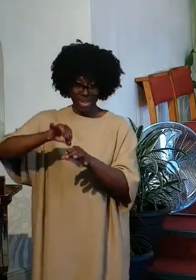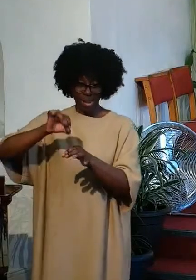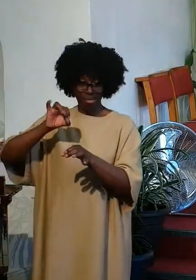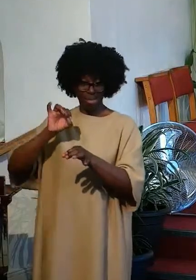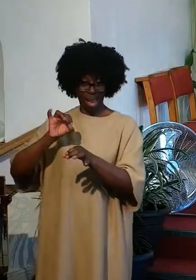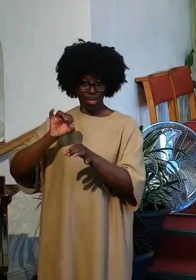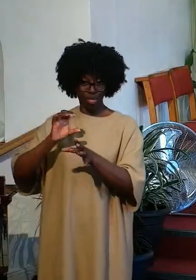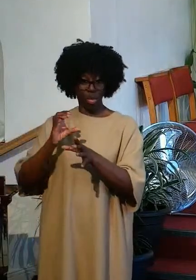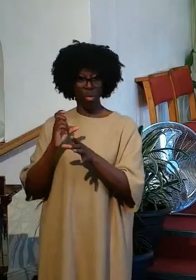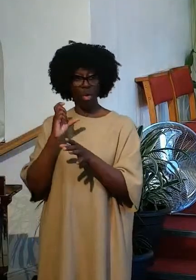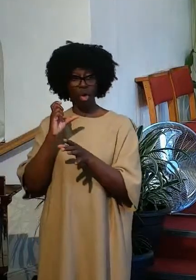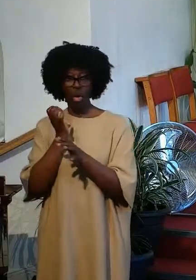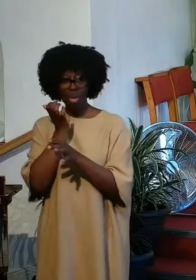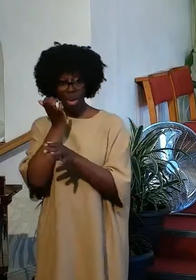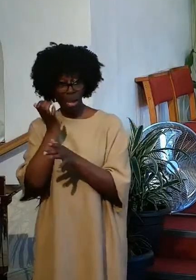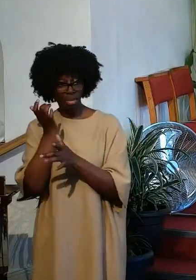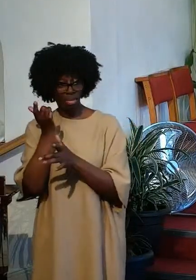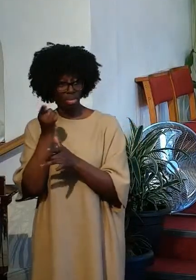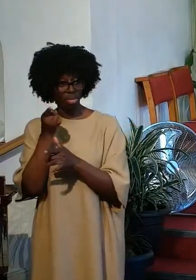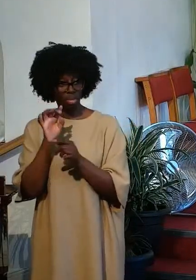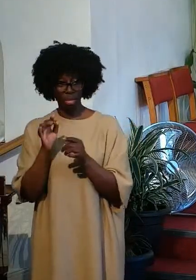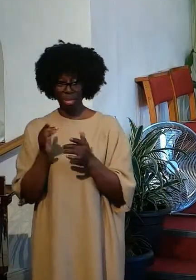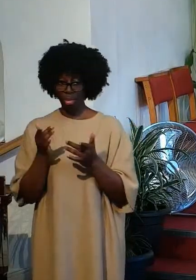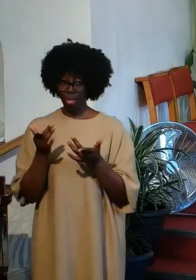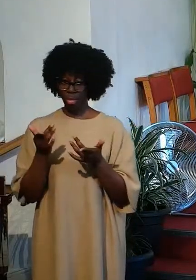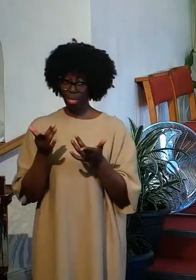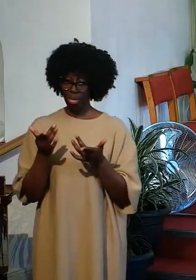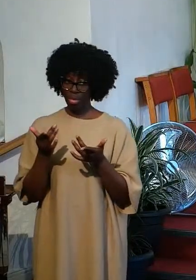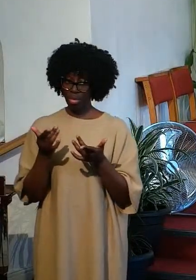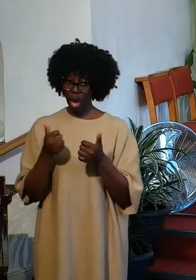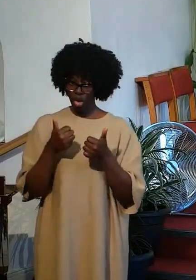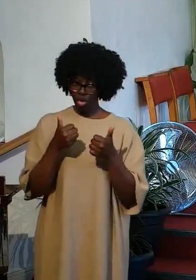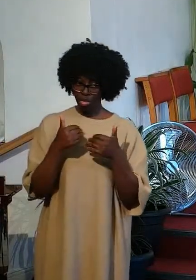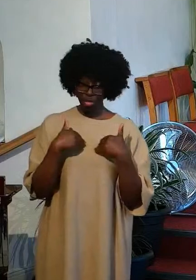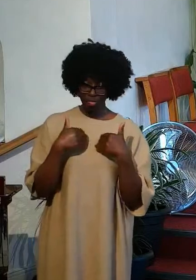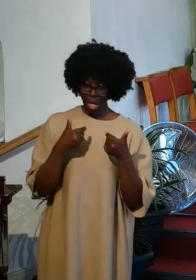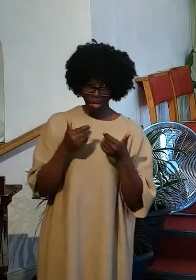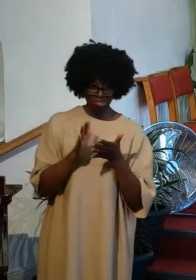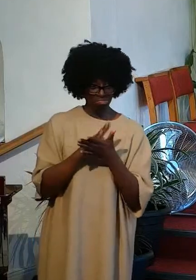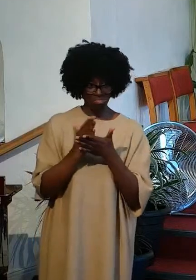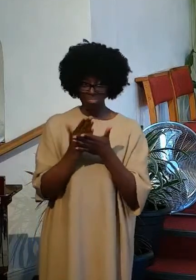So in general, I don't know anything. I wouldn't know specific. I know there's studies about.